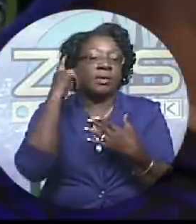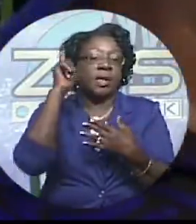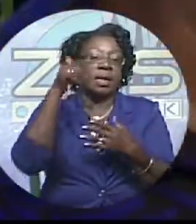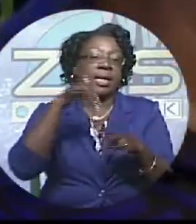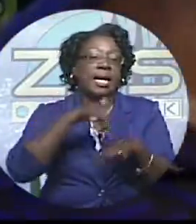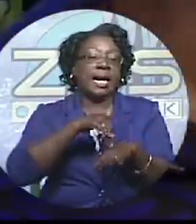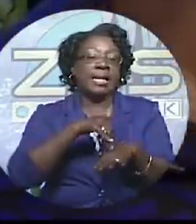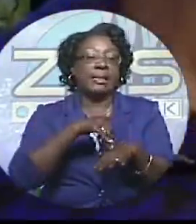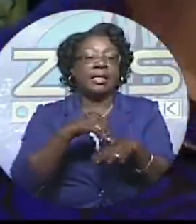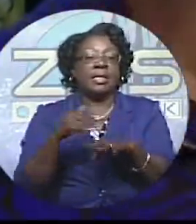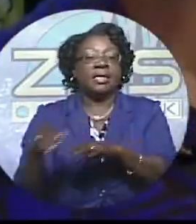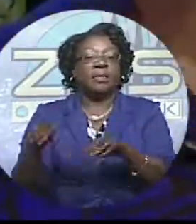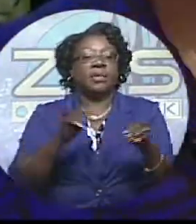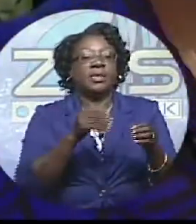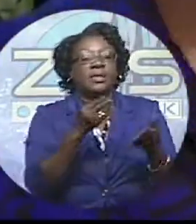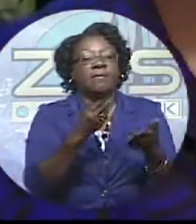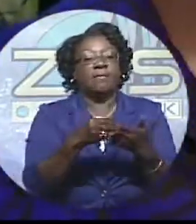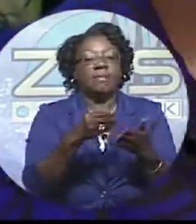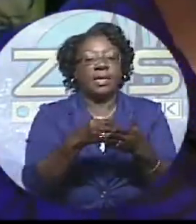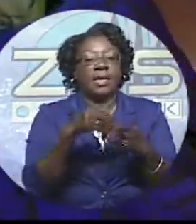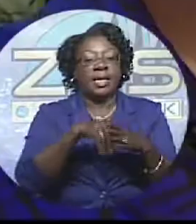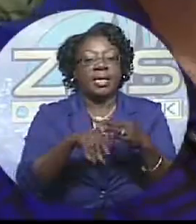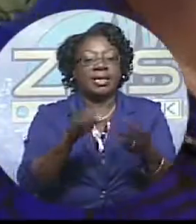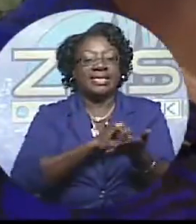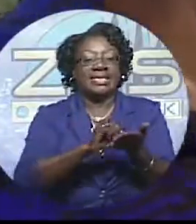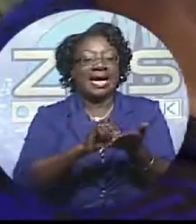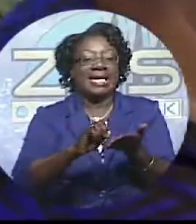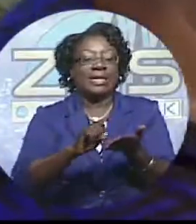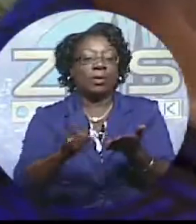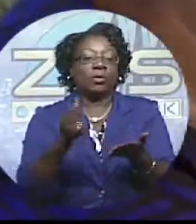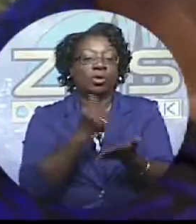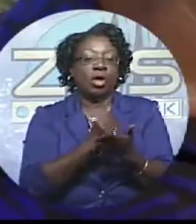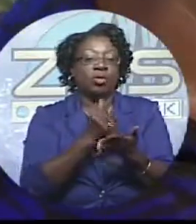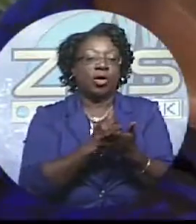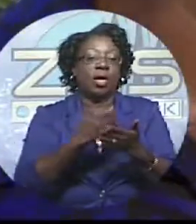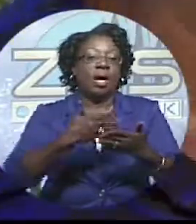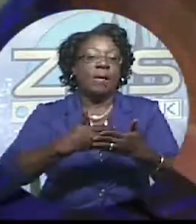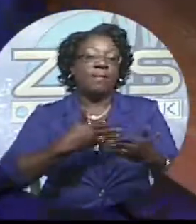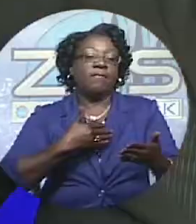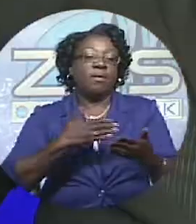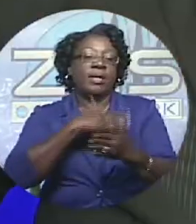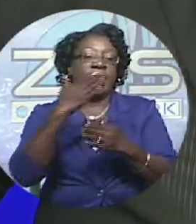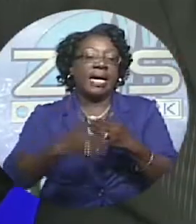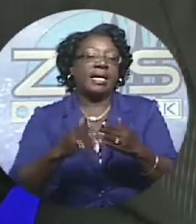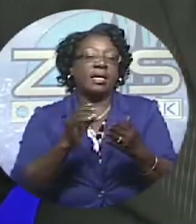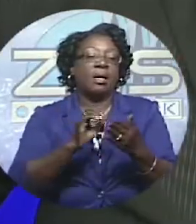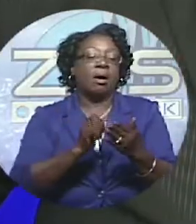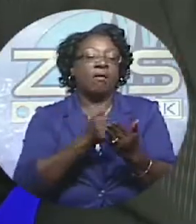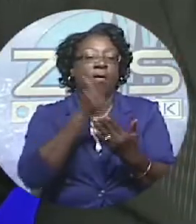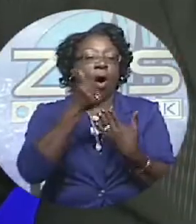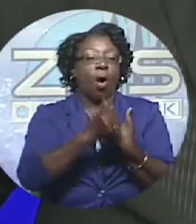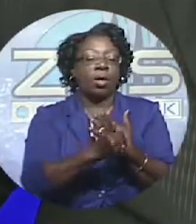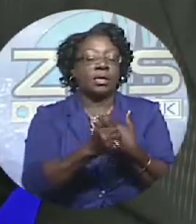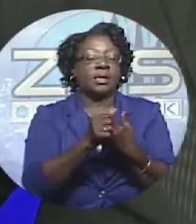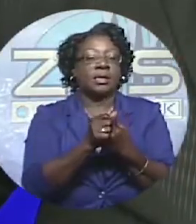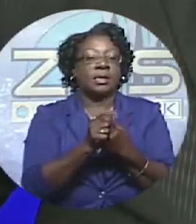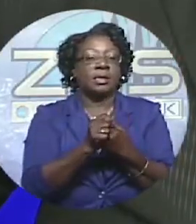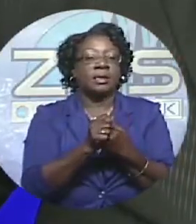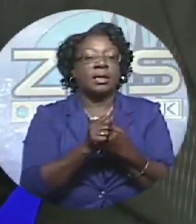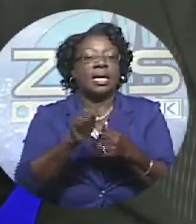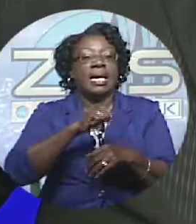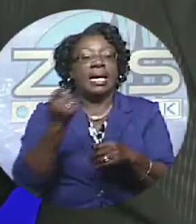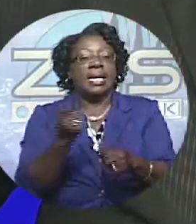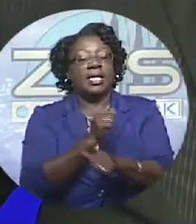that for the purposes of funding, and hopefully we'll sign those contracts before the end of August. Mr. Davis also noted that many jobs